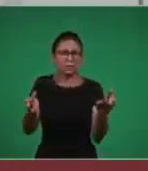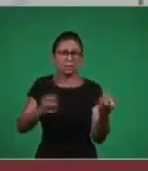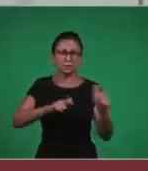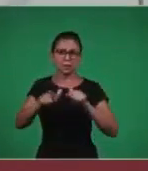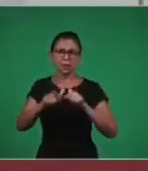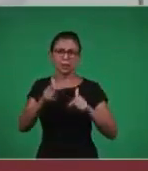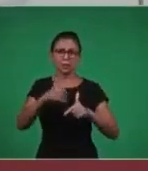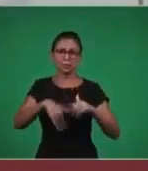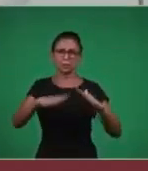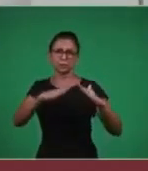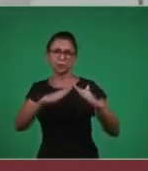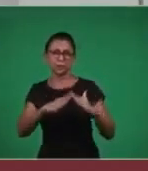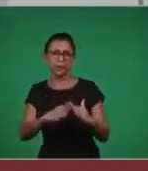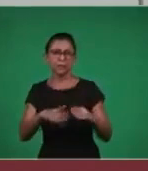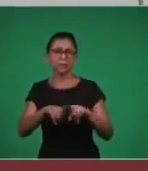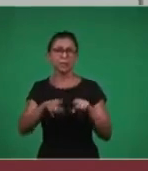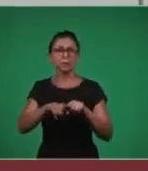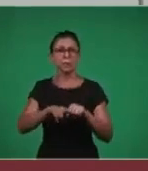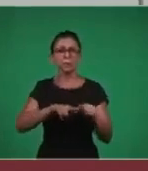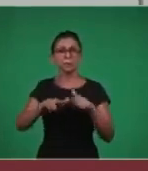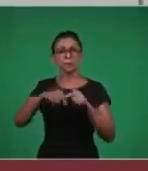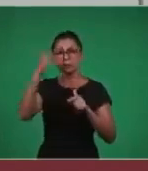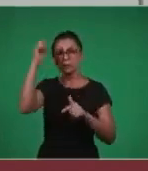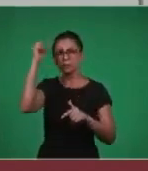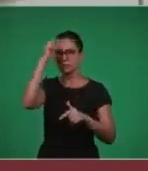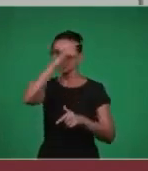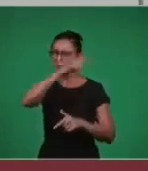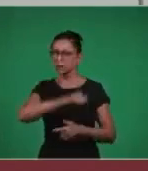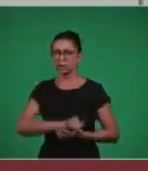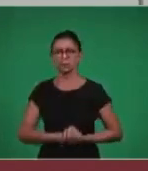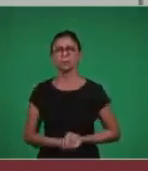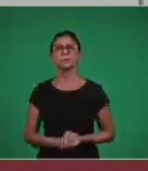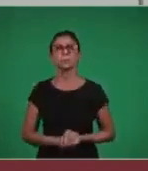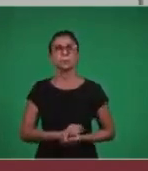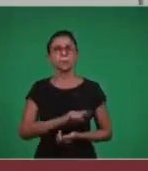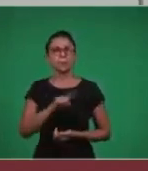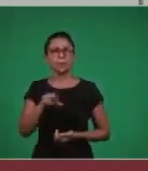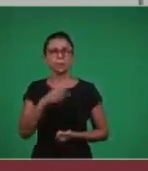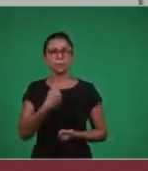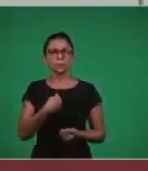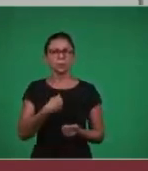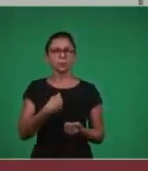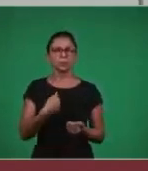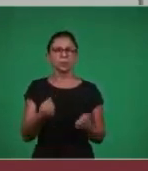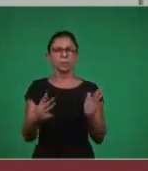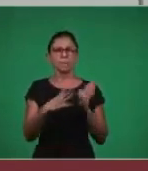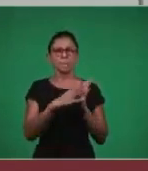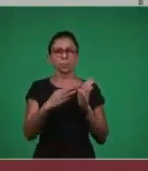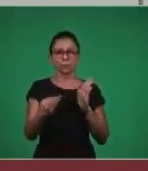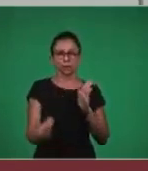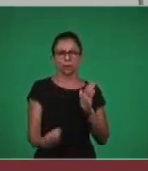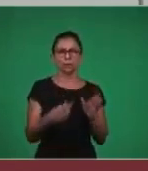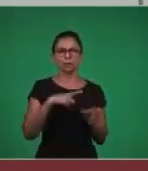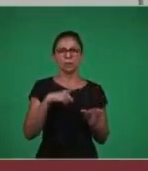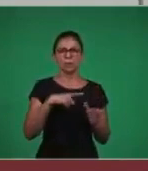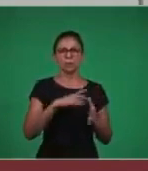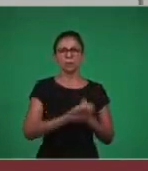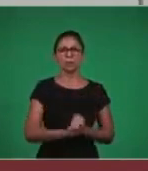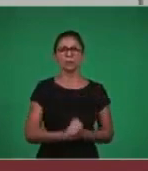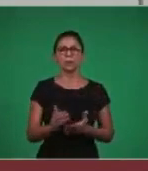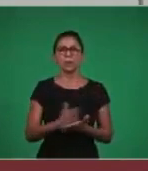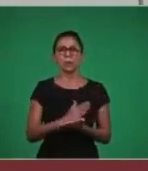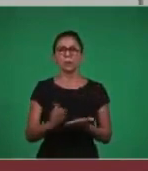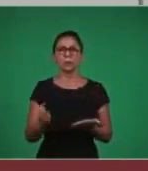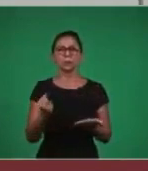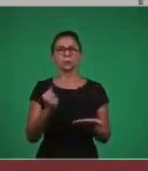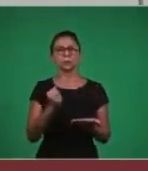the simplest to the most elaborate. And one of the models that there are many research regarding executive roles, I